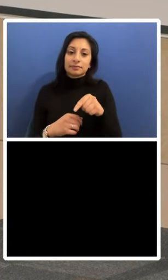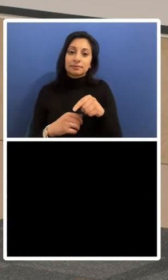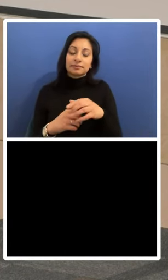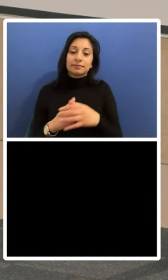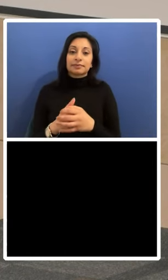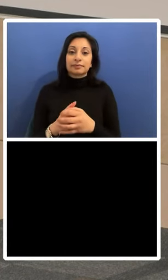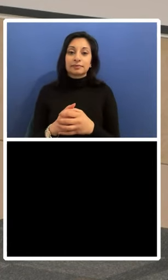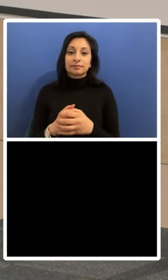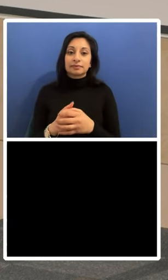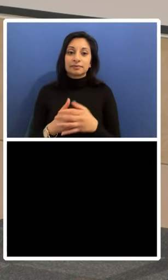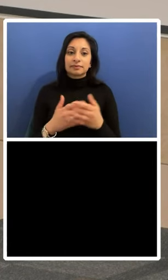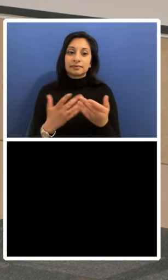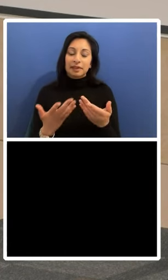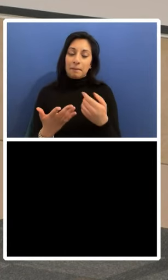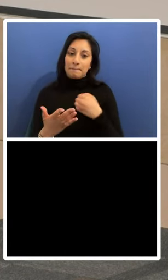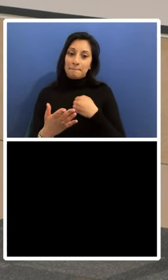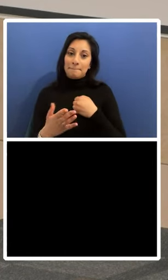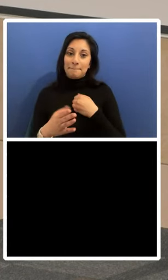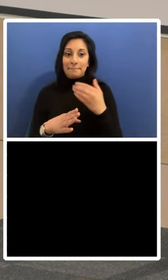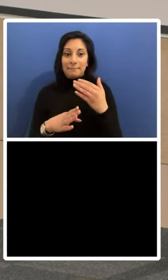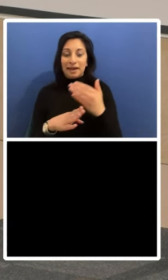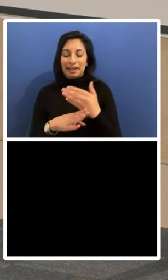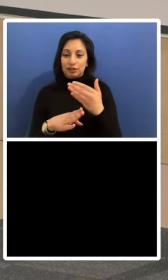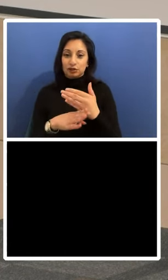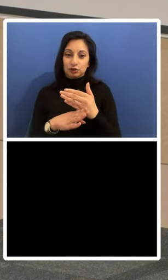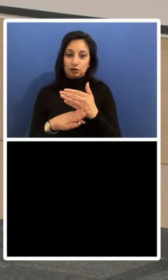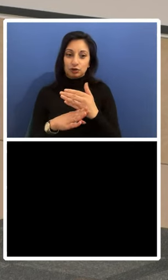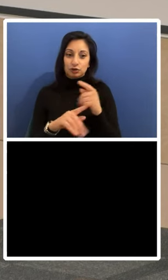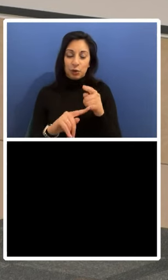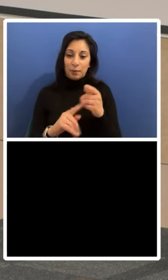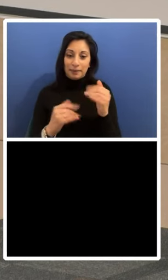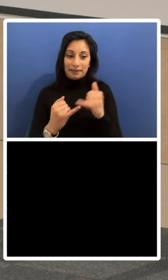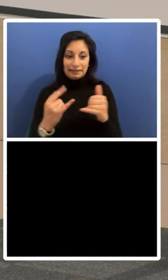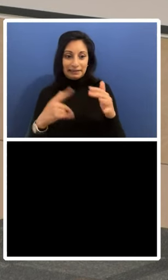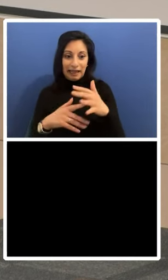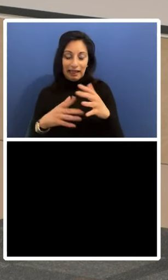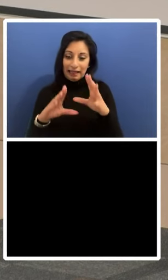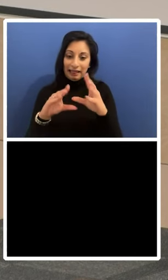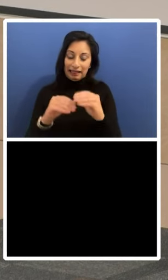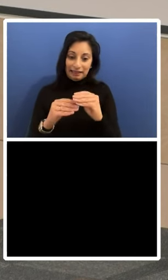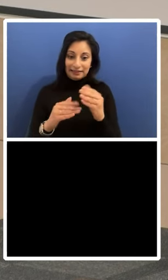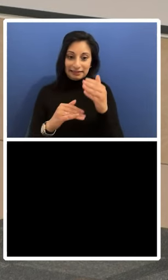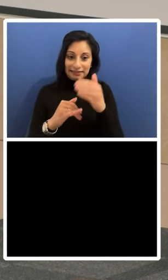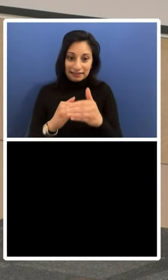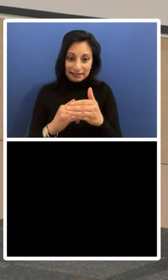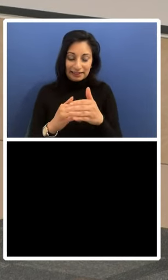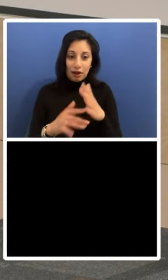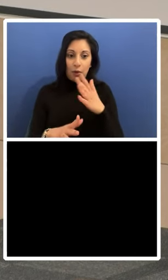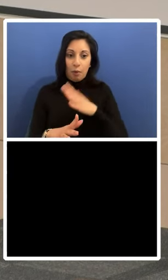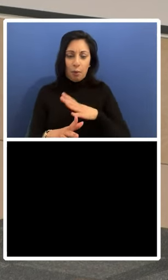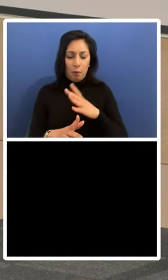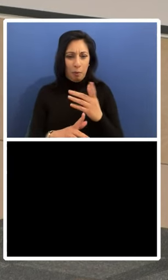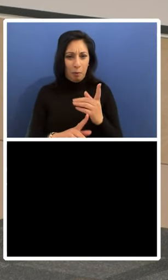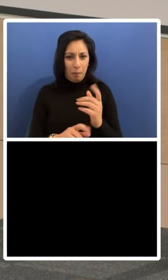And my job is to bet on the collapse of society, so what do you want me to do? Do you want me to make the wrong bet?